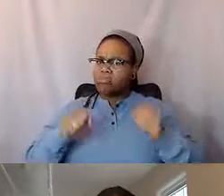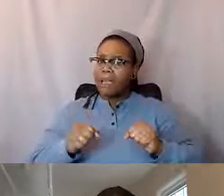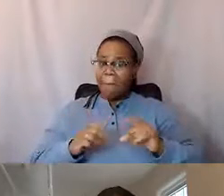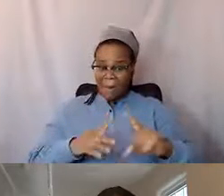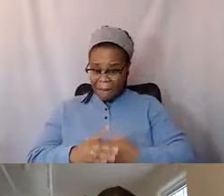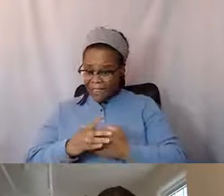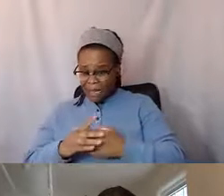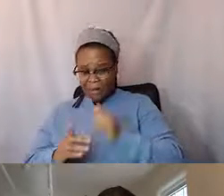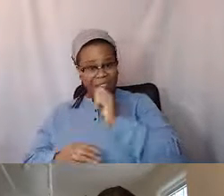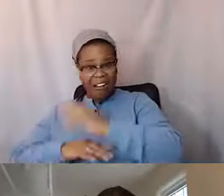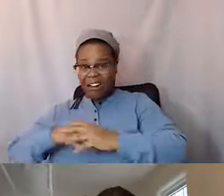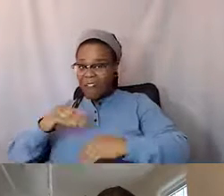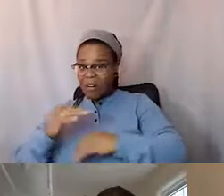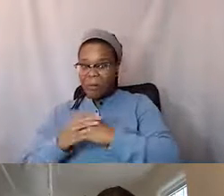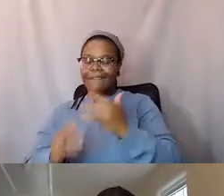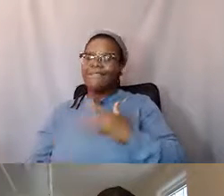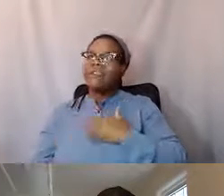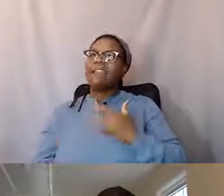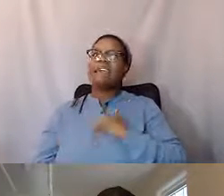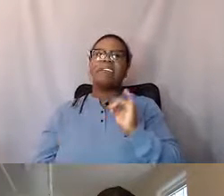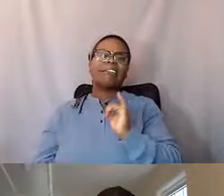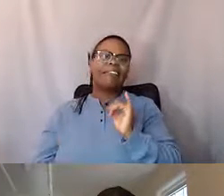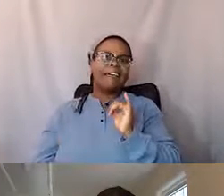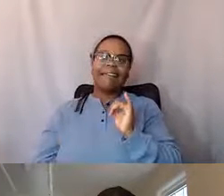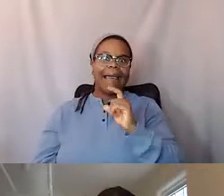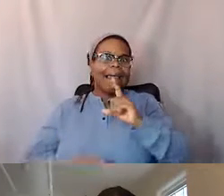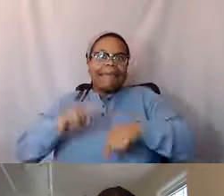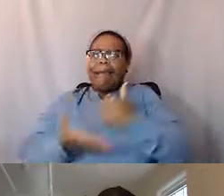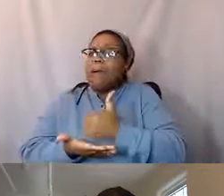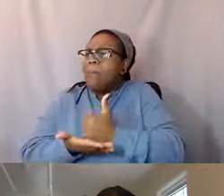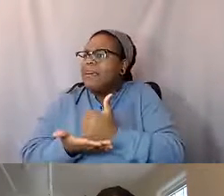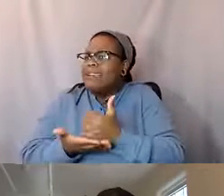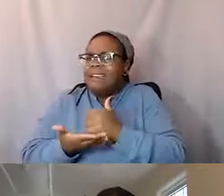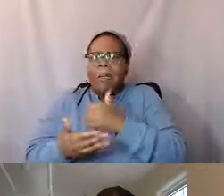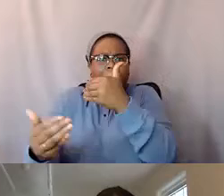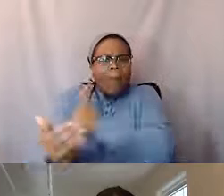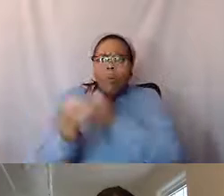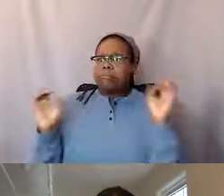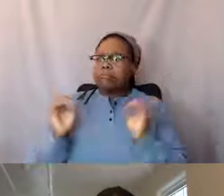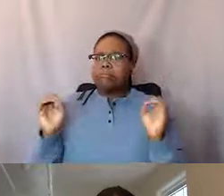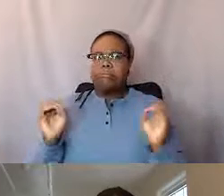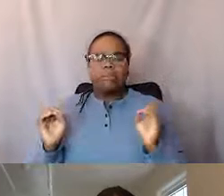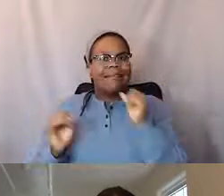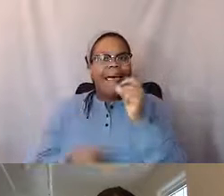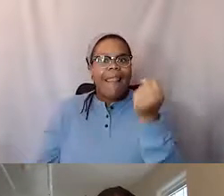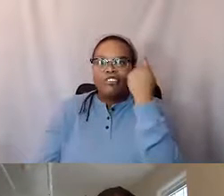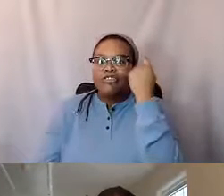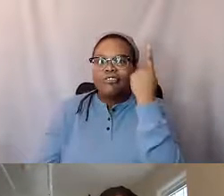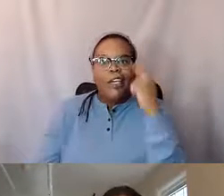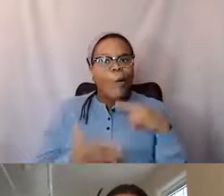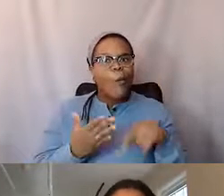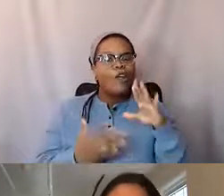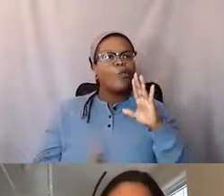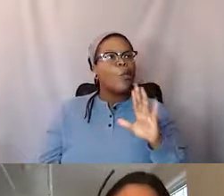uncomfortable experience, just feeling kind of helpless and powerless and not understanding what